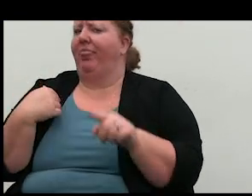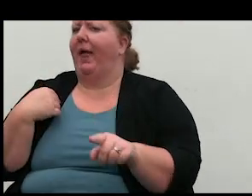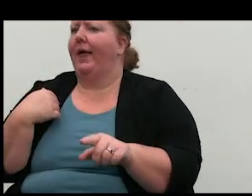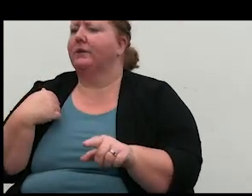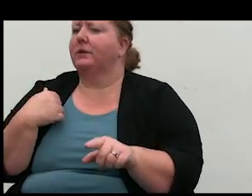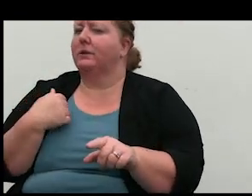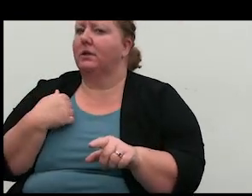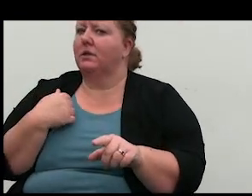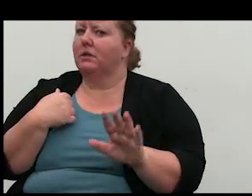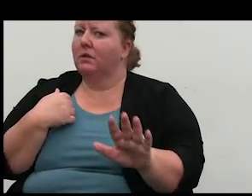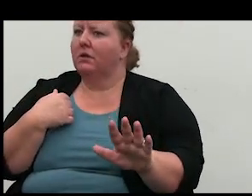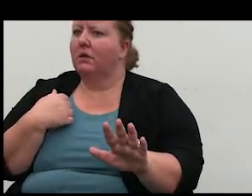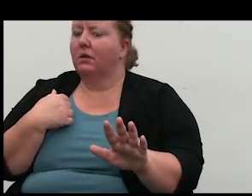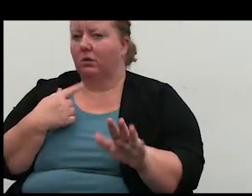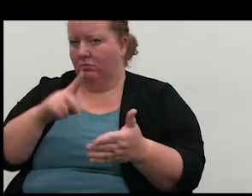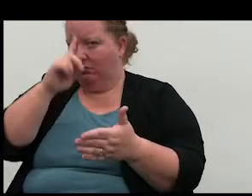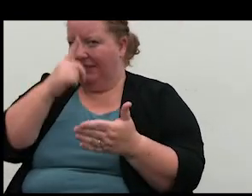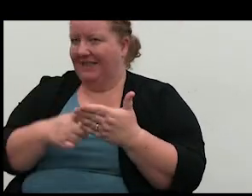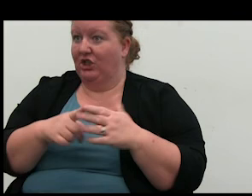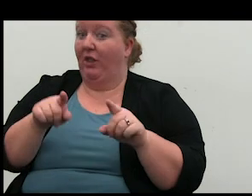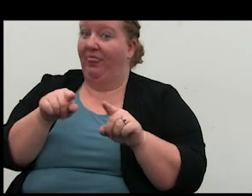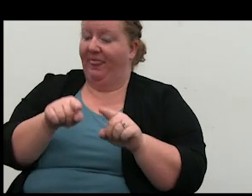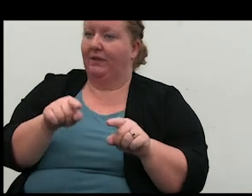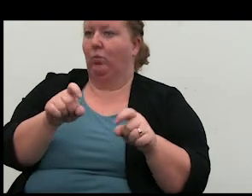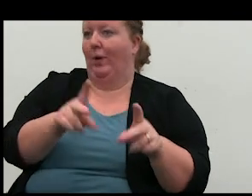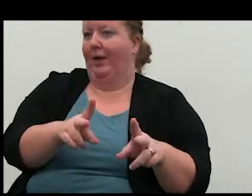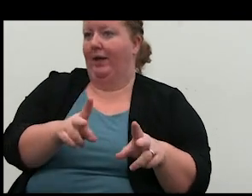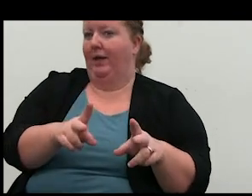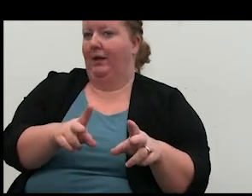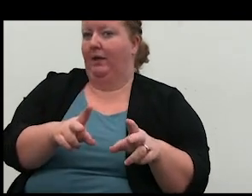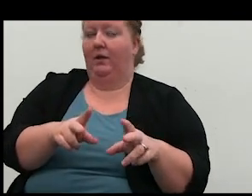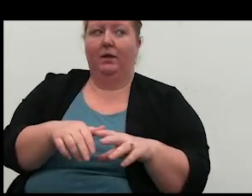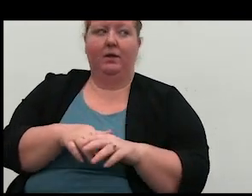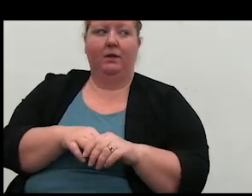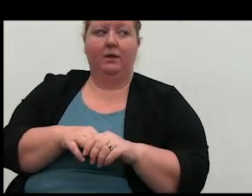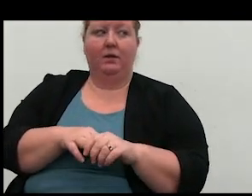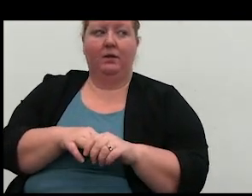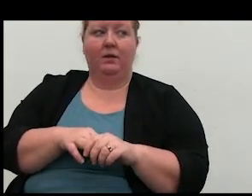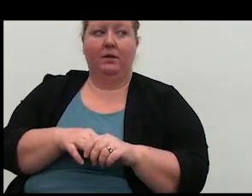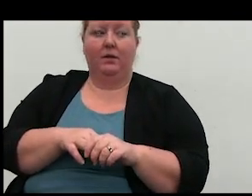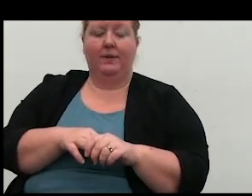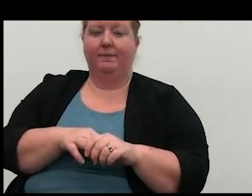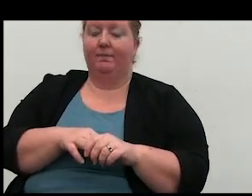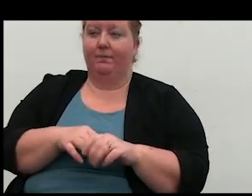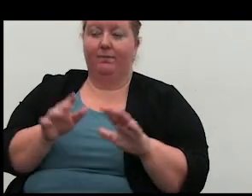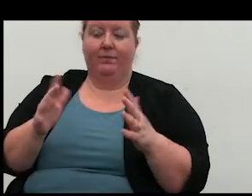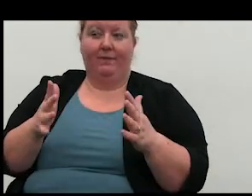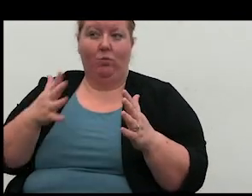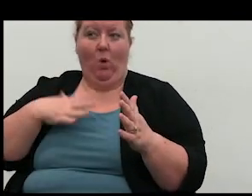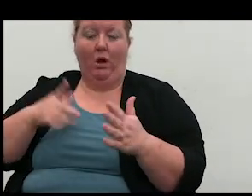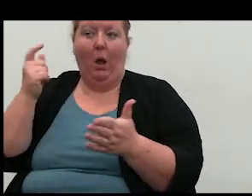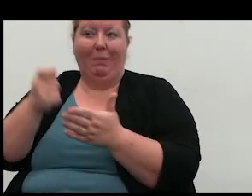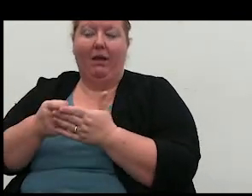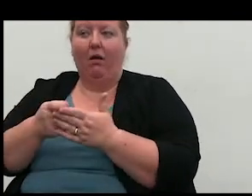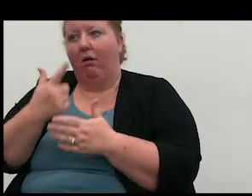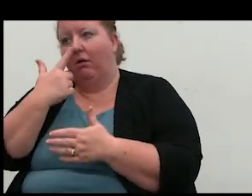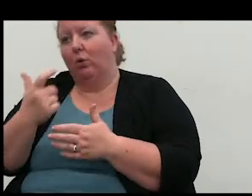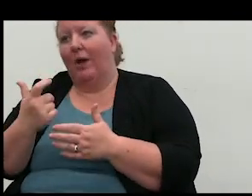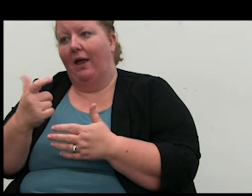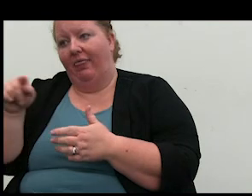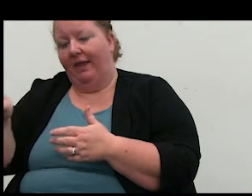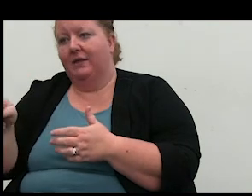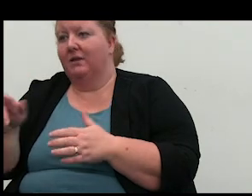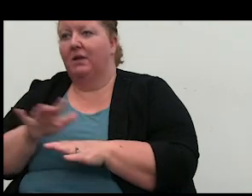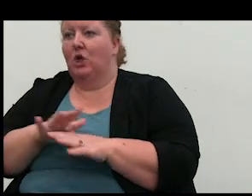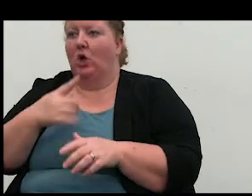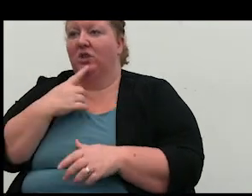to say, we reached this decision like this, and if you want to appeal, you can do this, not just